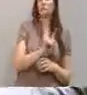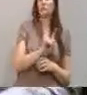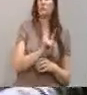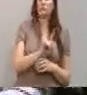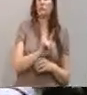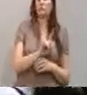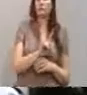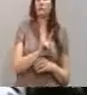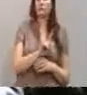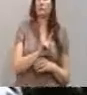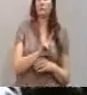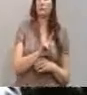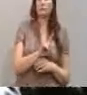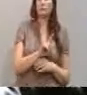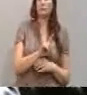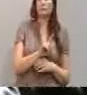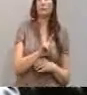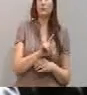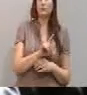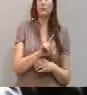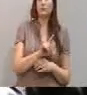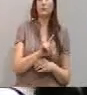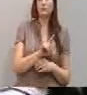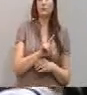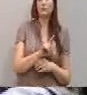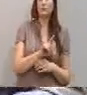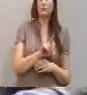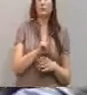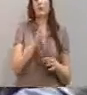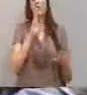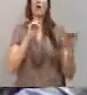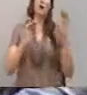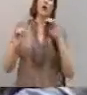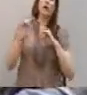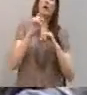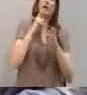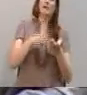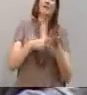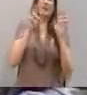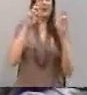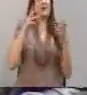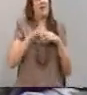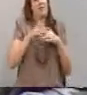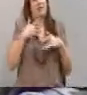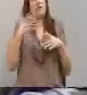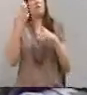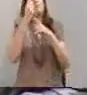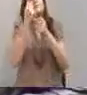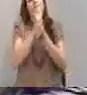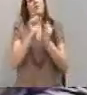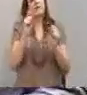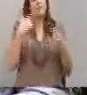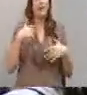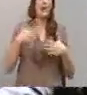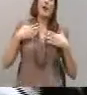the satisfaction of having an omnibus debate about how to achieve freedom and